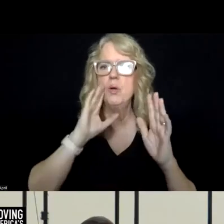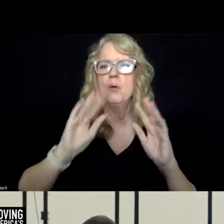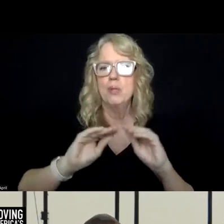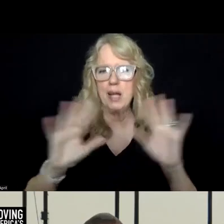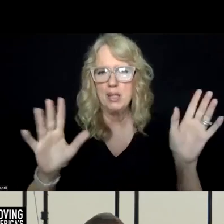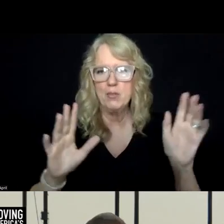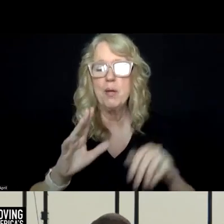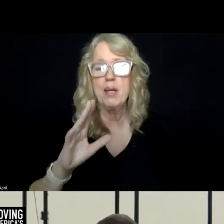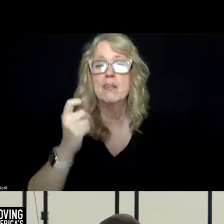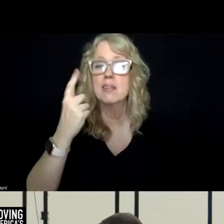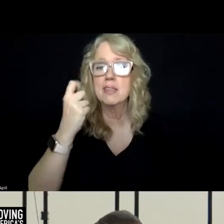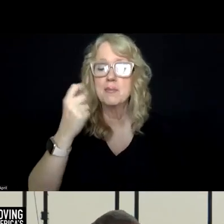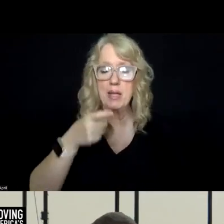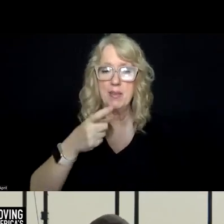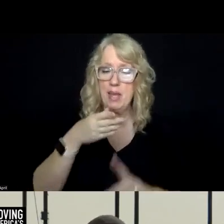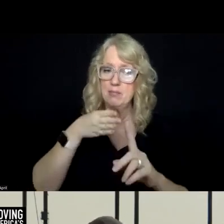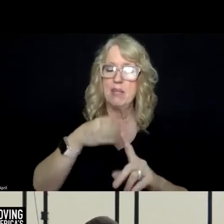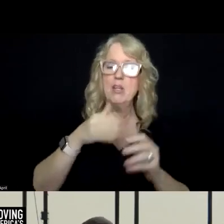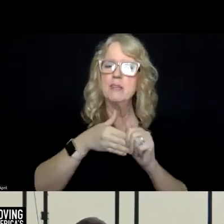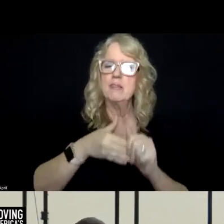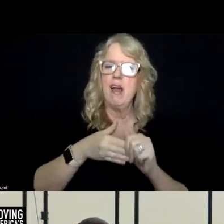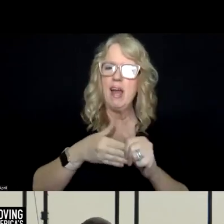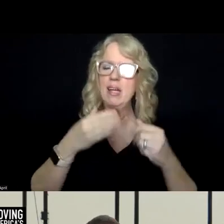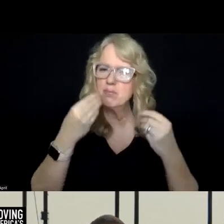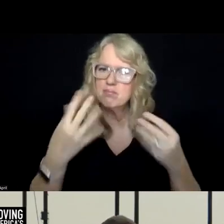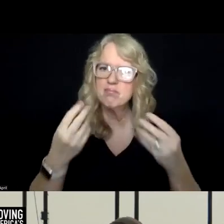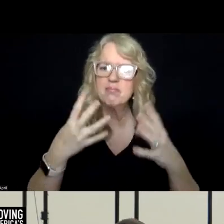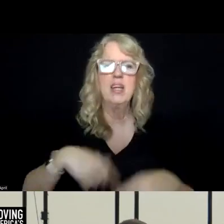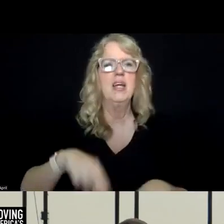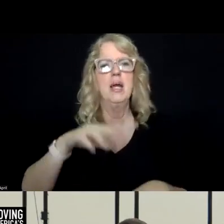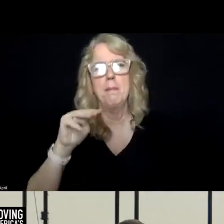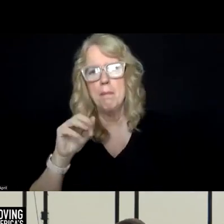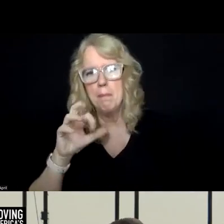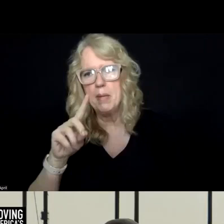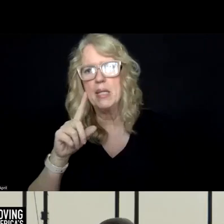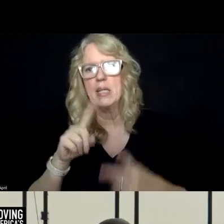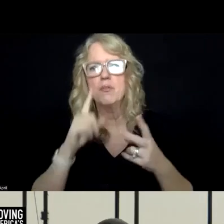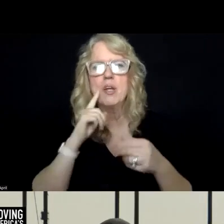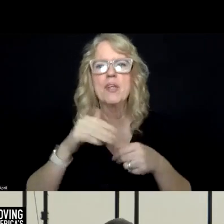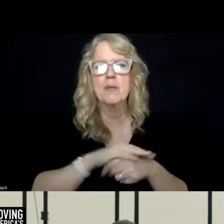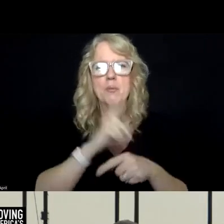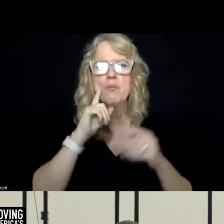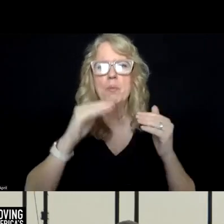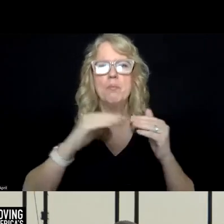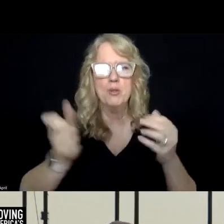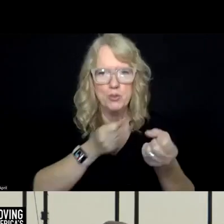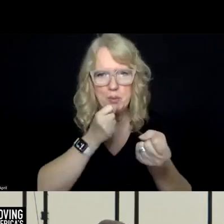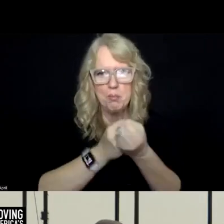So this isn't a directive, but it really is a good guiding document regarding Medicaid and CHIP coverage of peer support